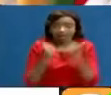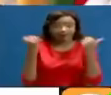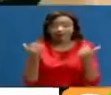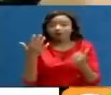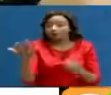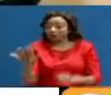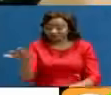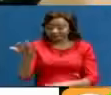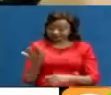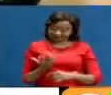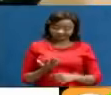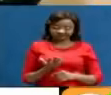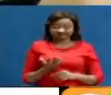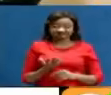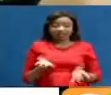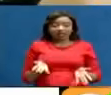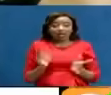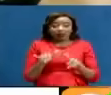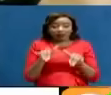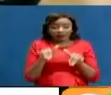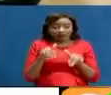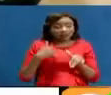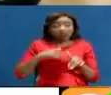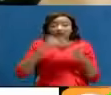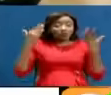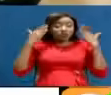And now we are waiting. So we don't know whether